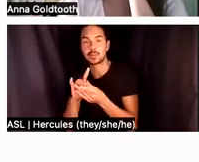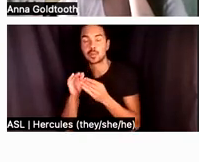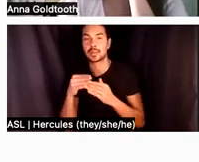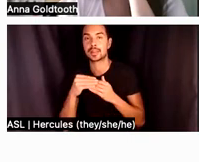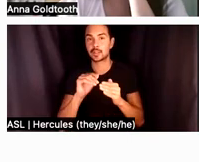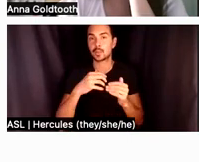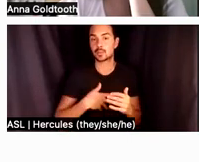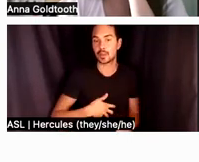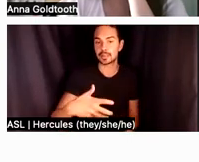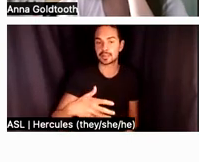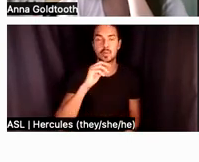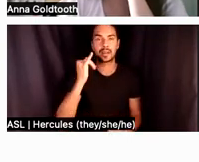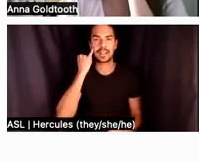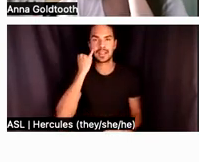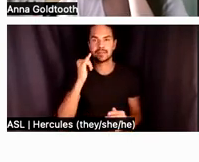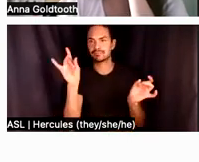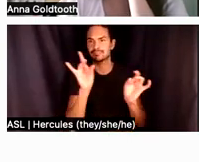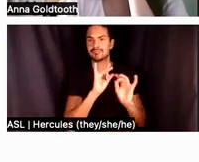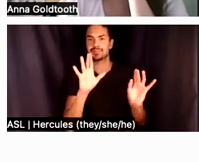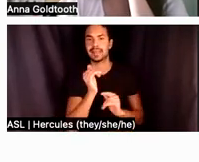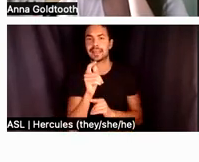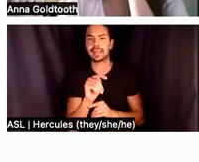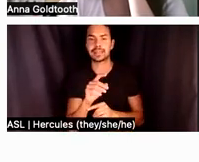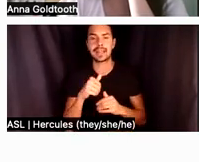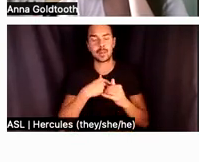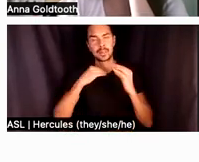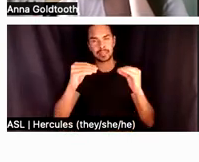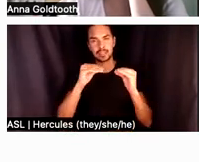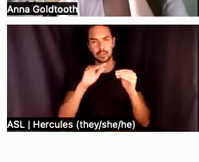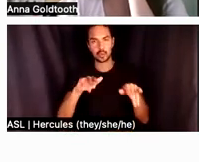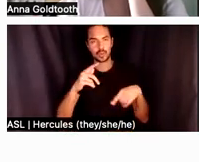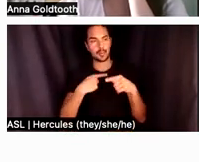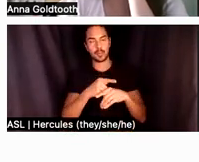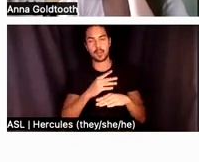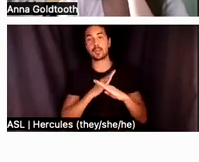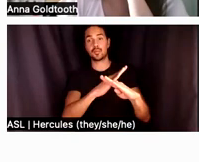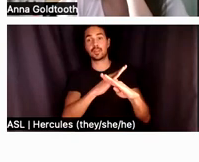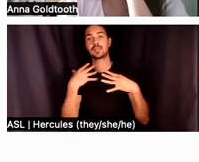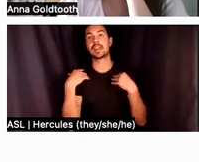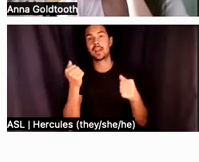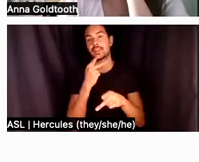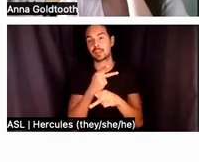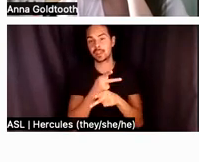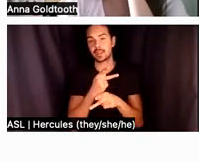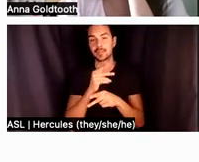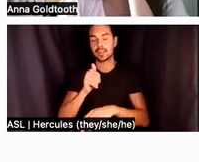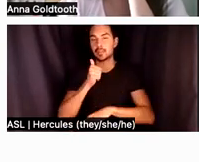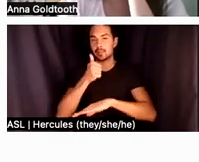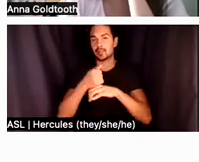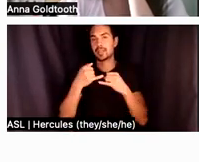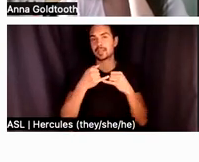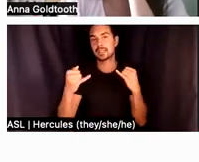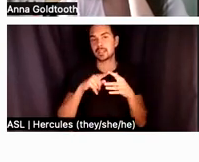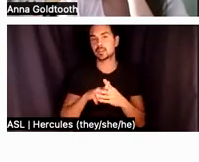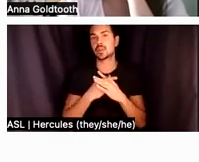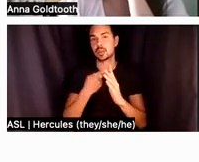teaching our children about preventative health care, those sorts of things. I think that language is a baseline starting point that we all